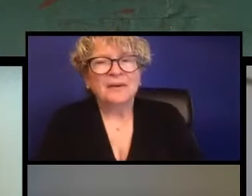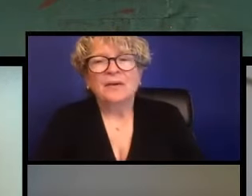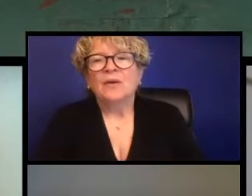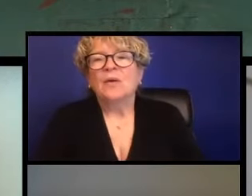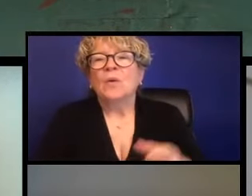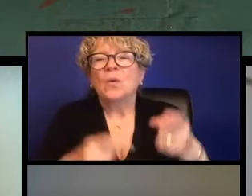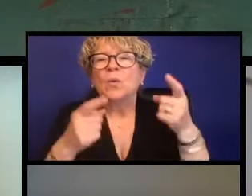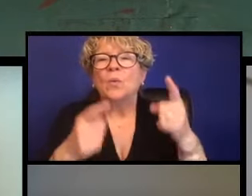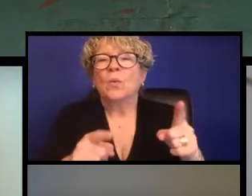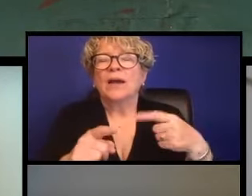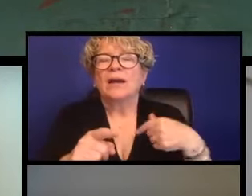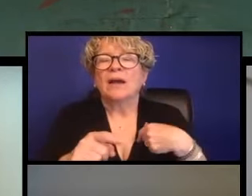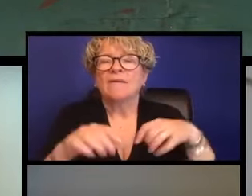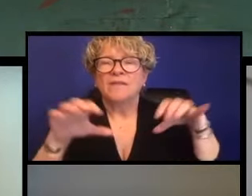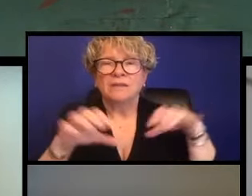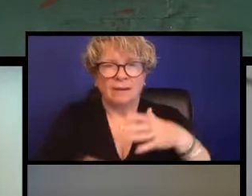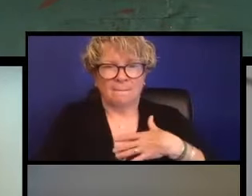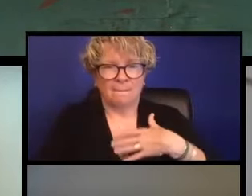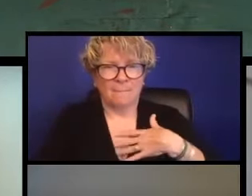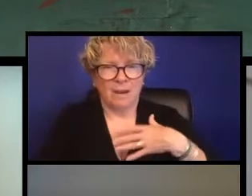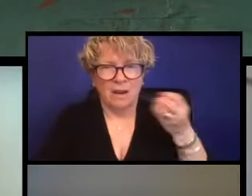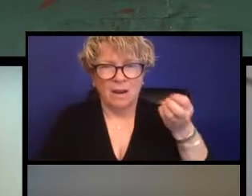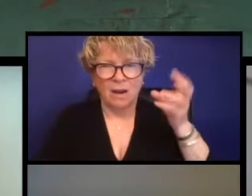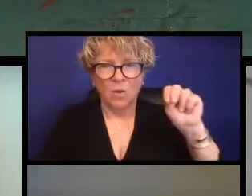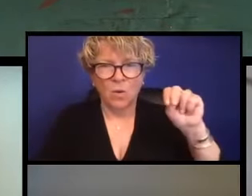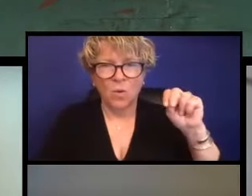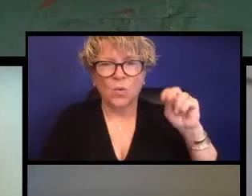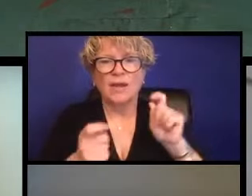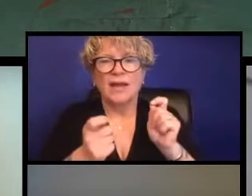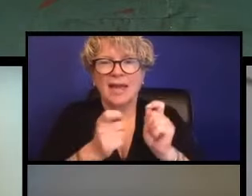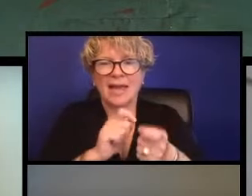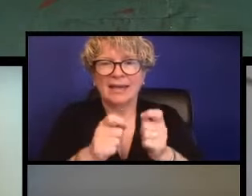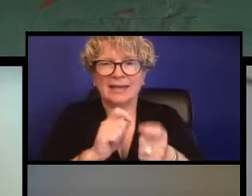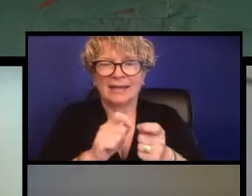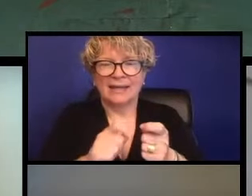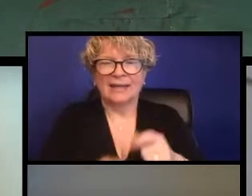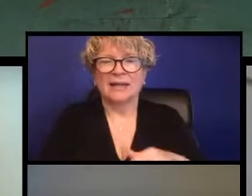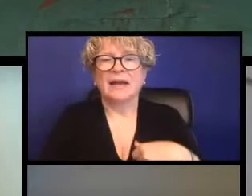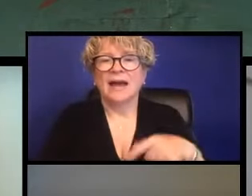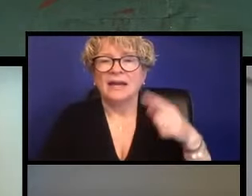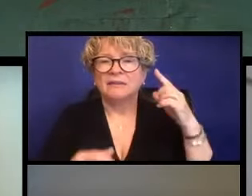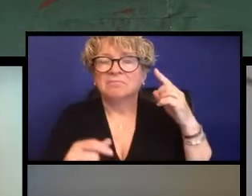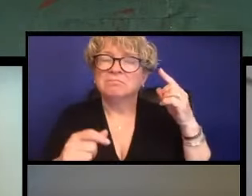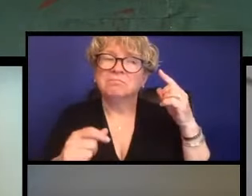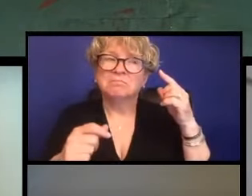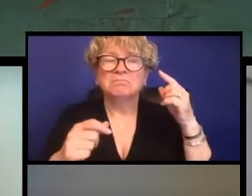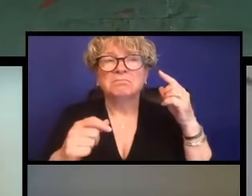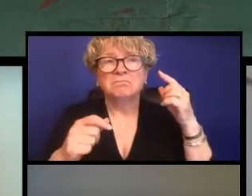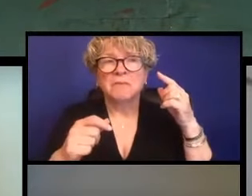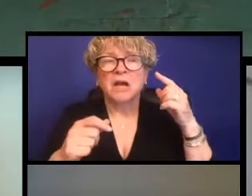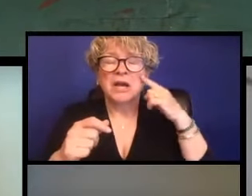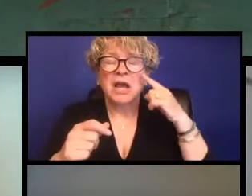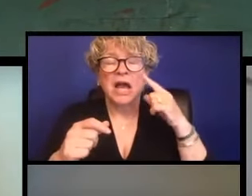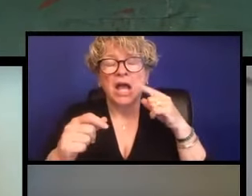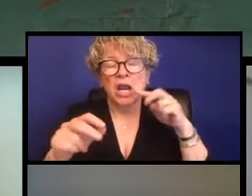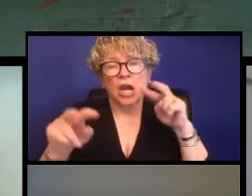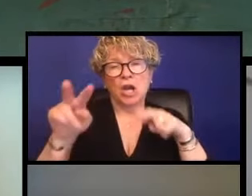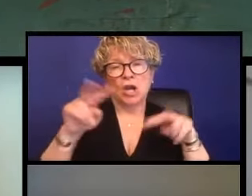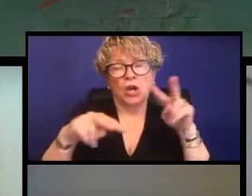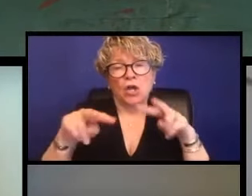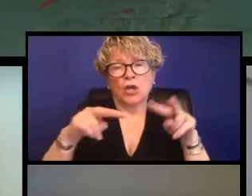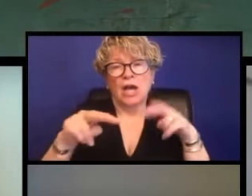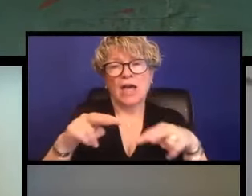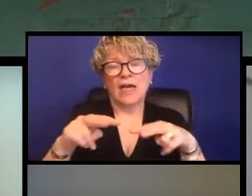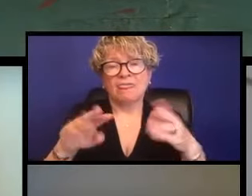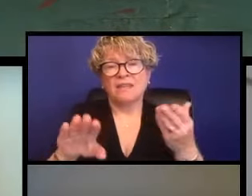done my own editing and chosen how the submissions forms will look or what the guidelines will